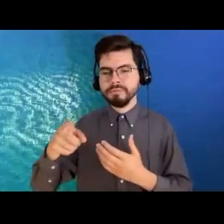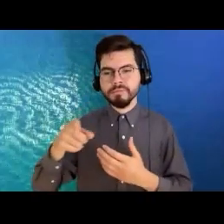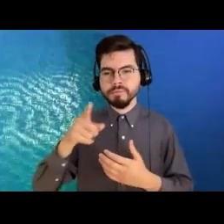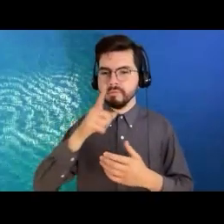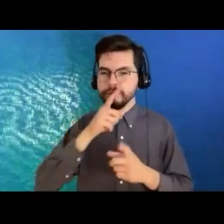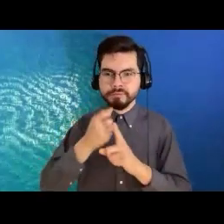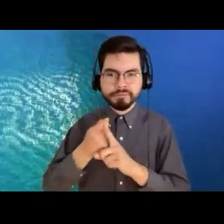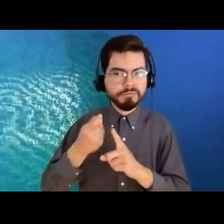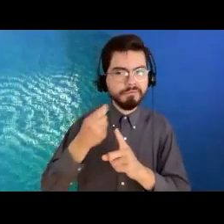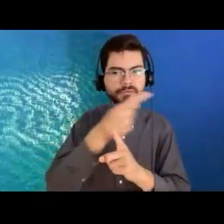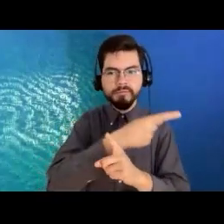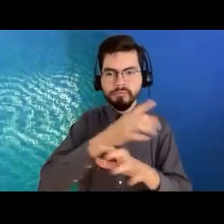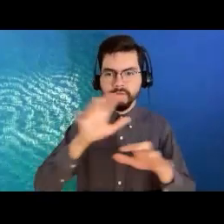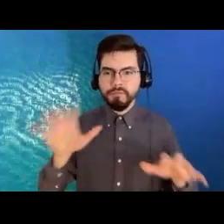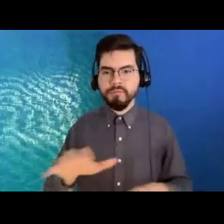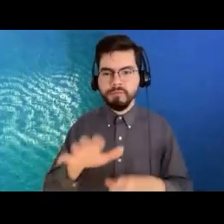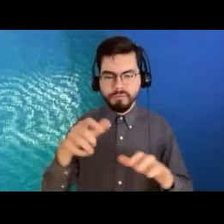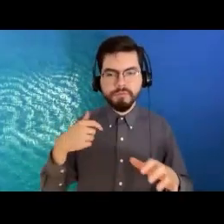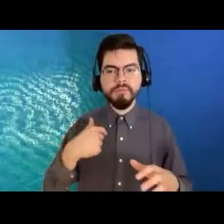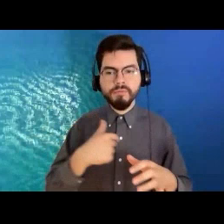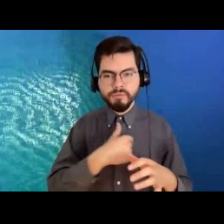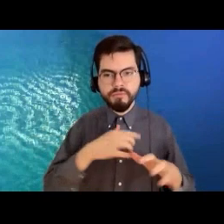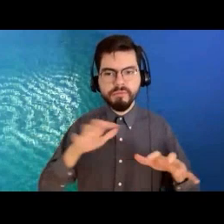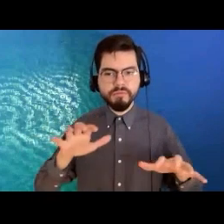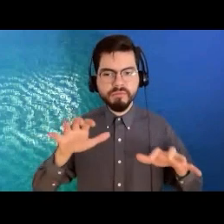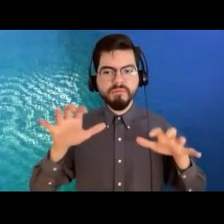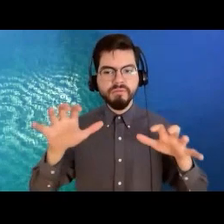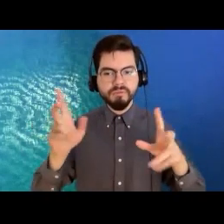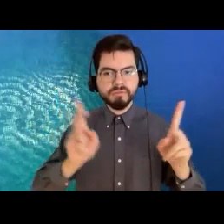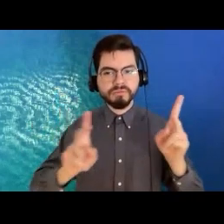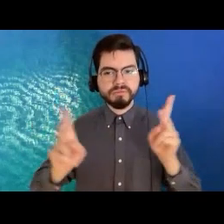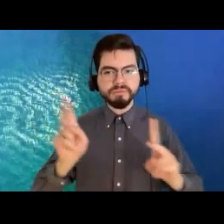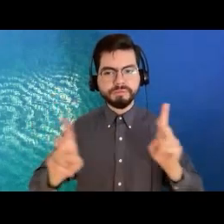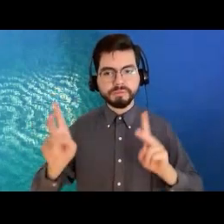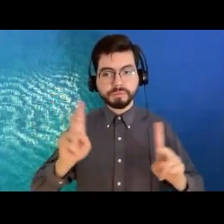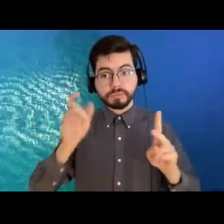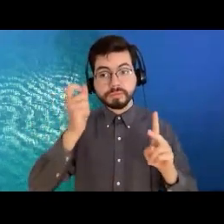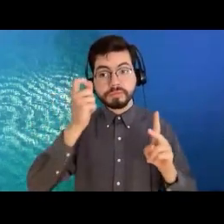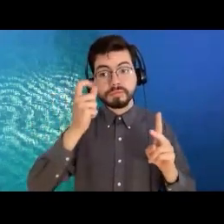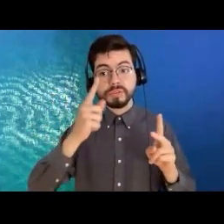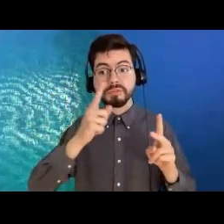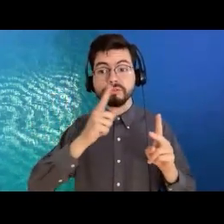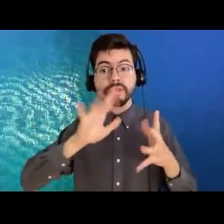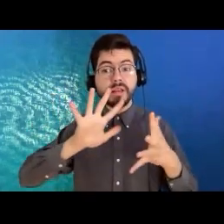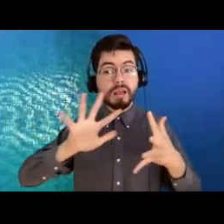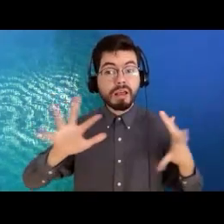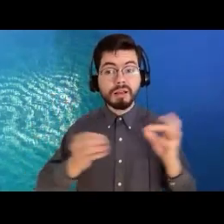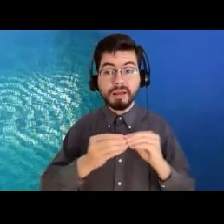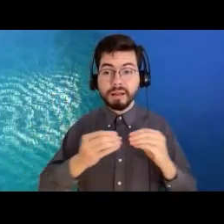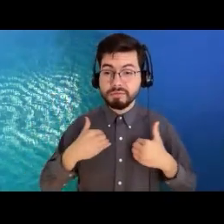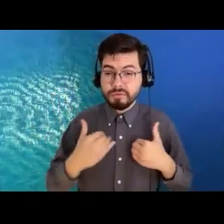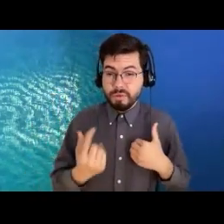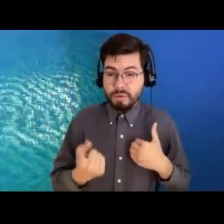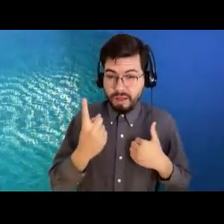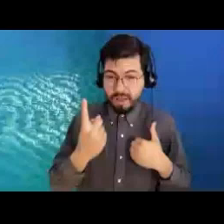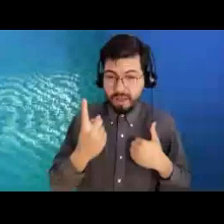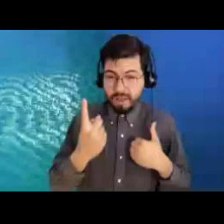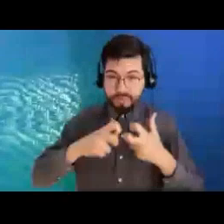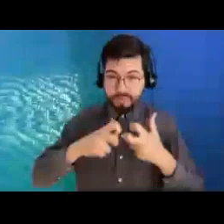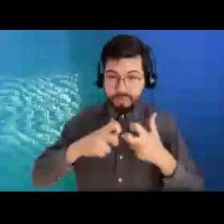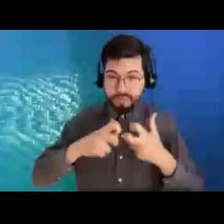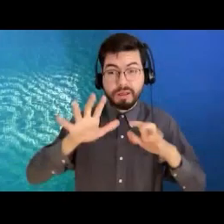to happen. We're a large population as well. By and large, there's no large issue that the guiding population